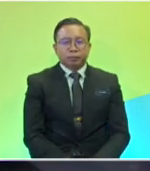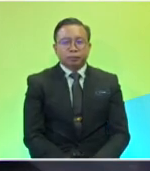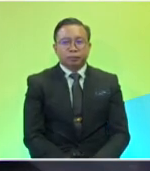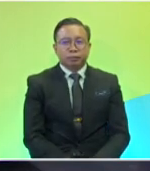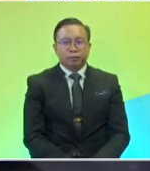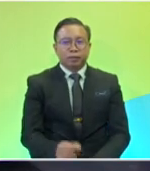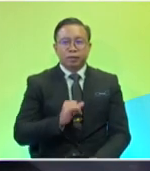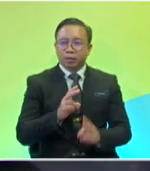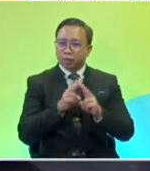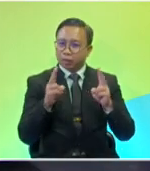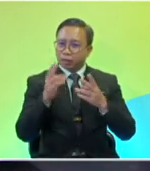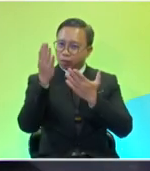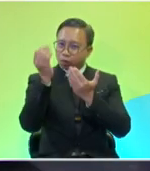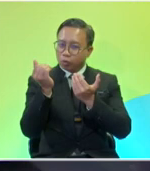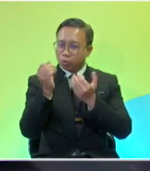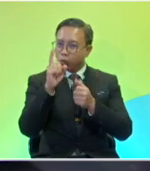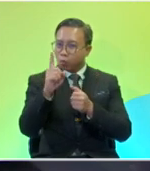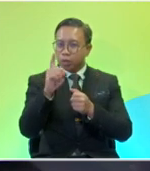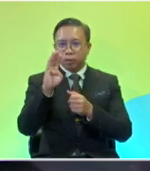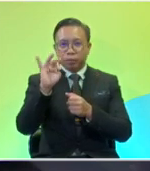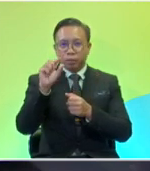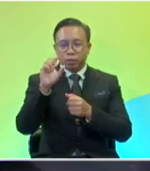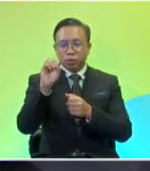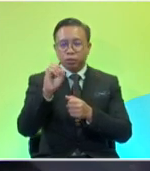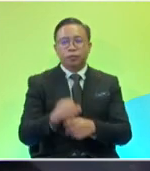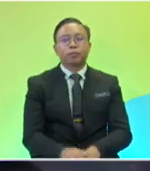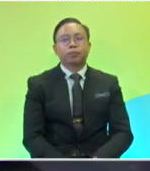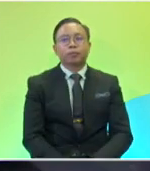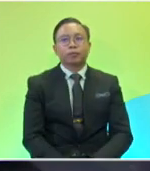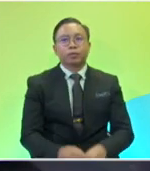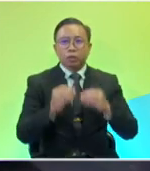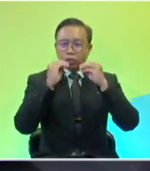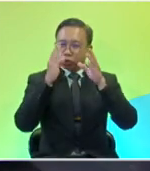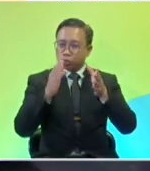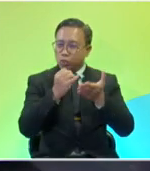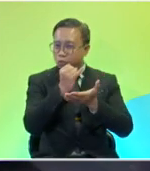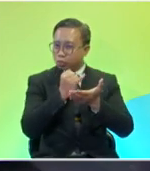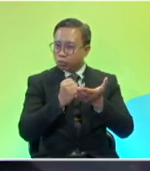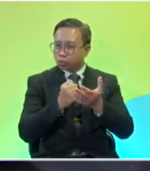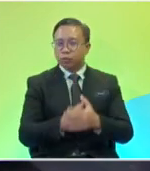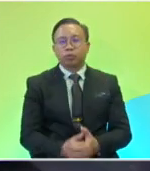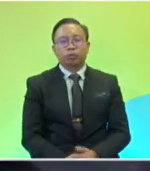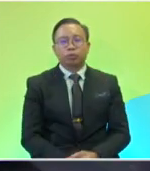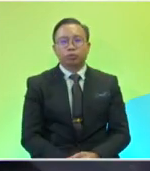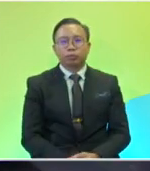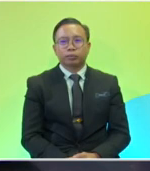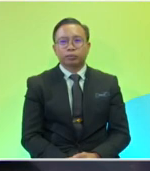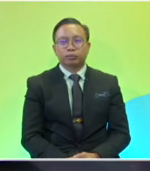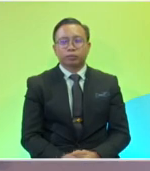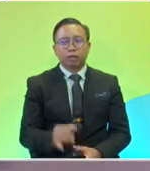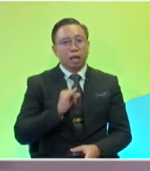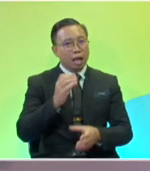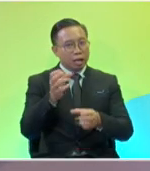I really hope I get at least one bingo this time. Okay. So teacher, draw. It's my turn. Just now I draw. I got a